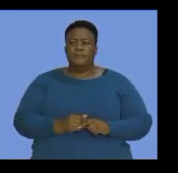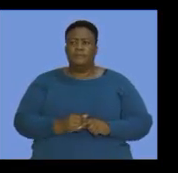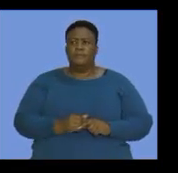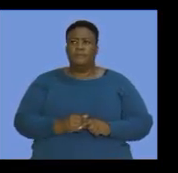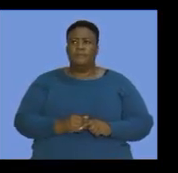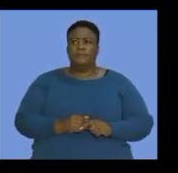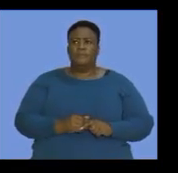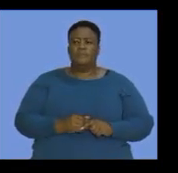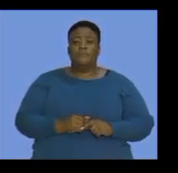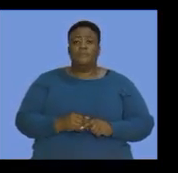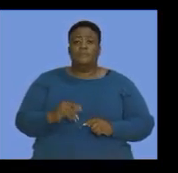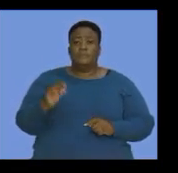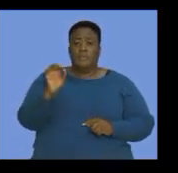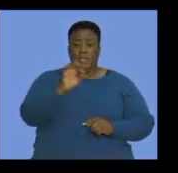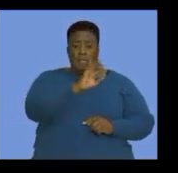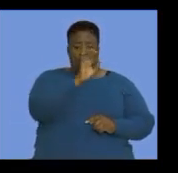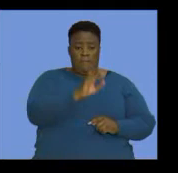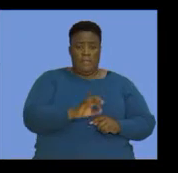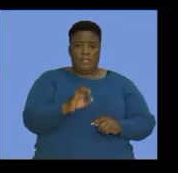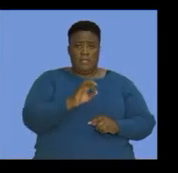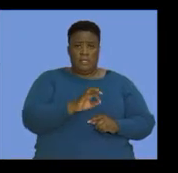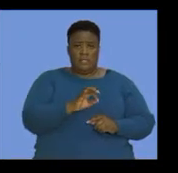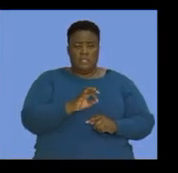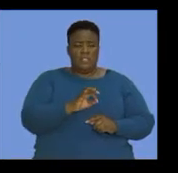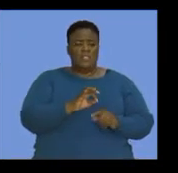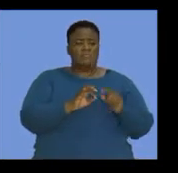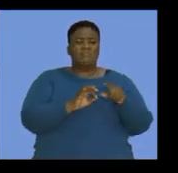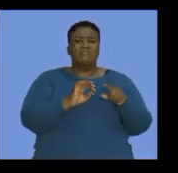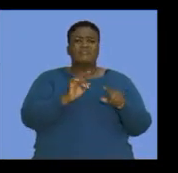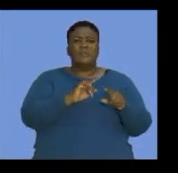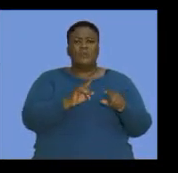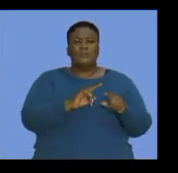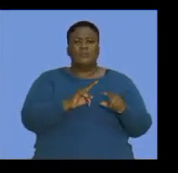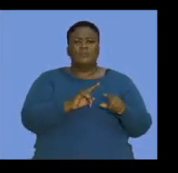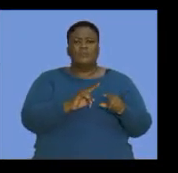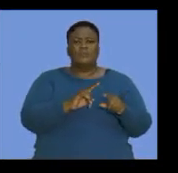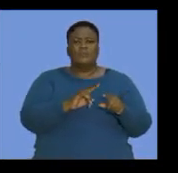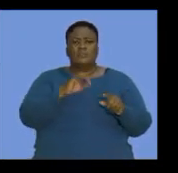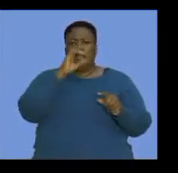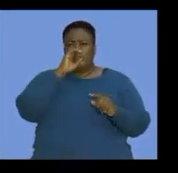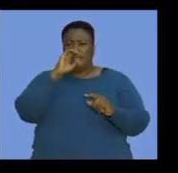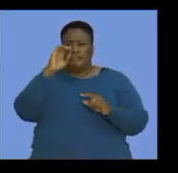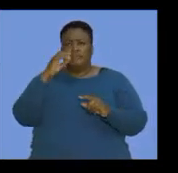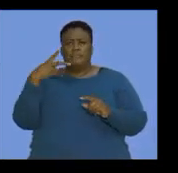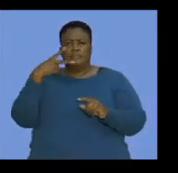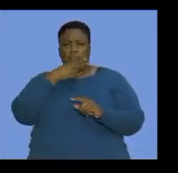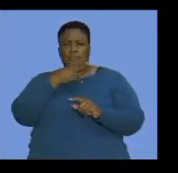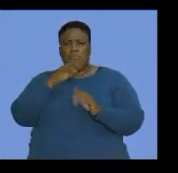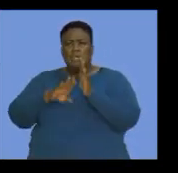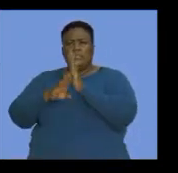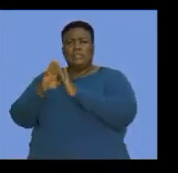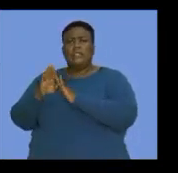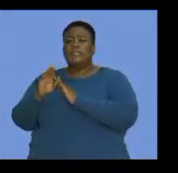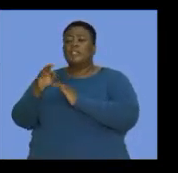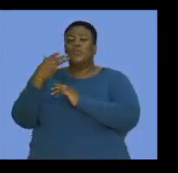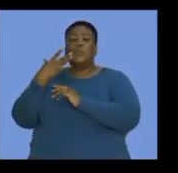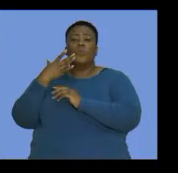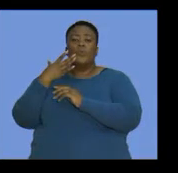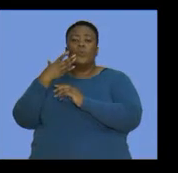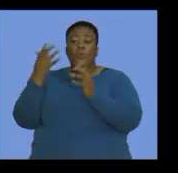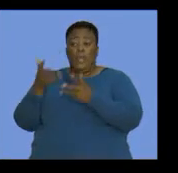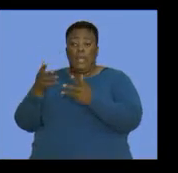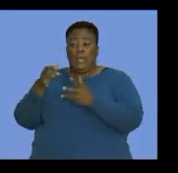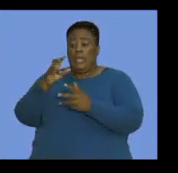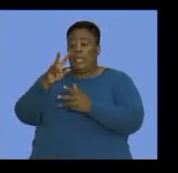by what percentage did the poaching of rhino incidences increase in the Northwest